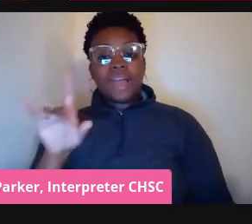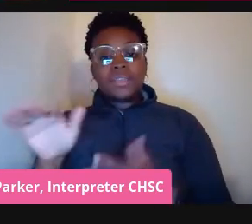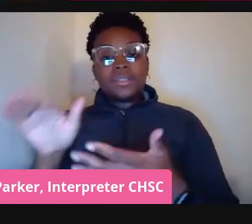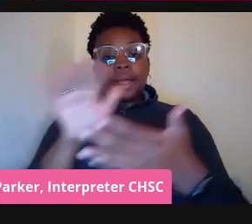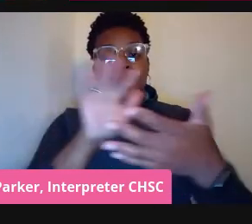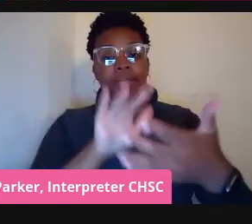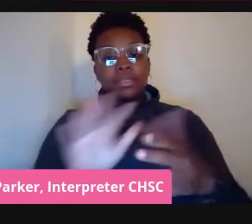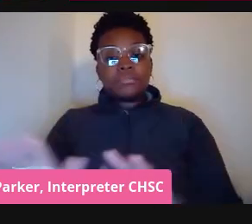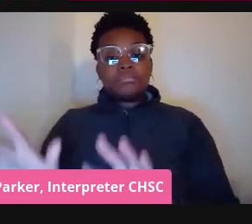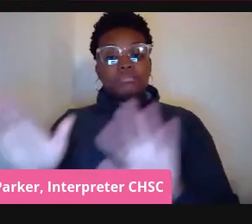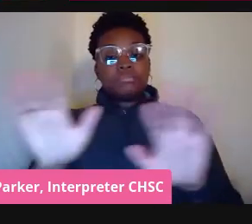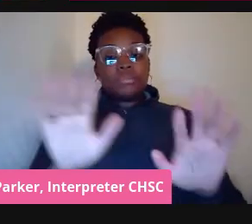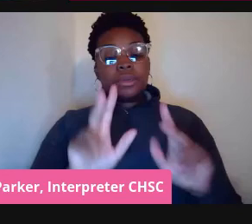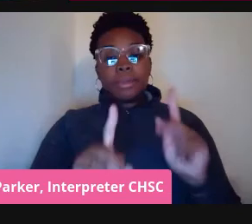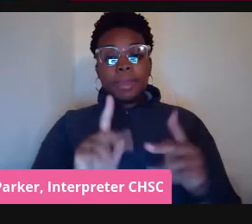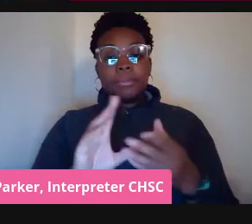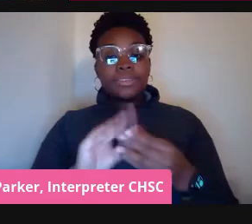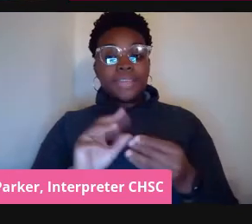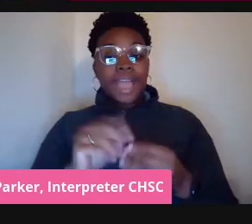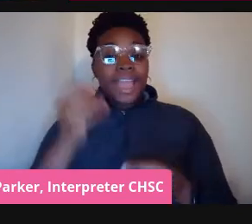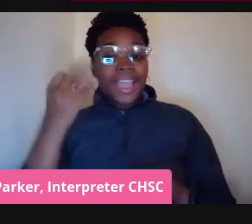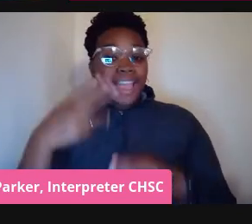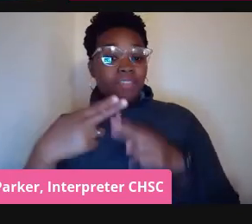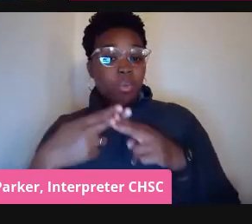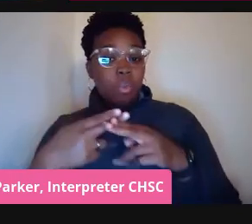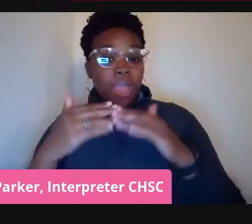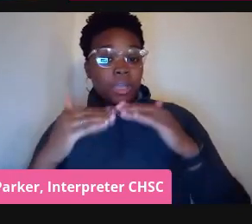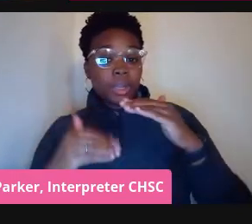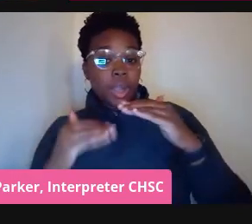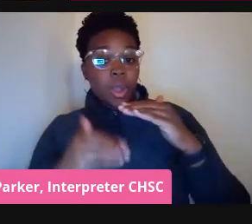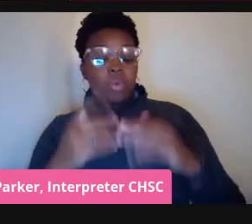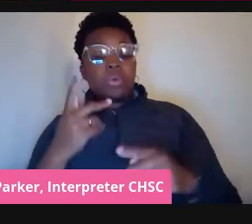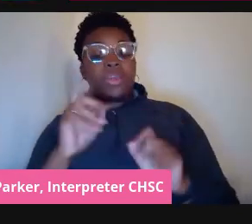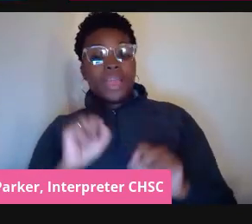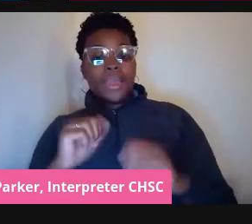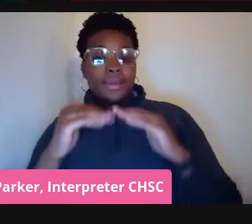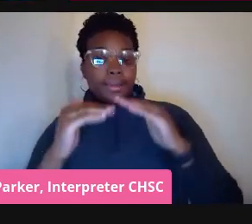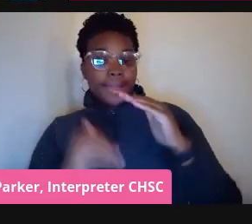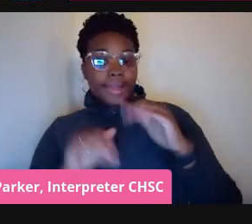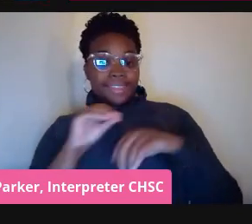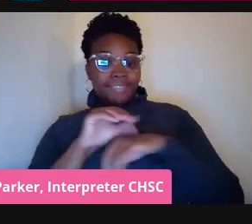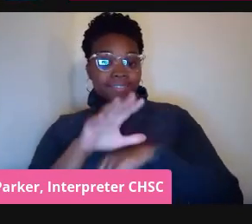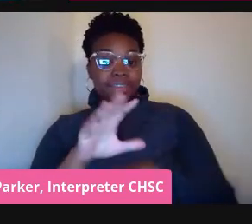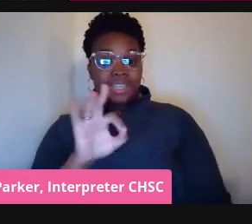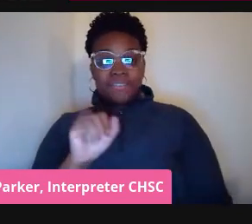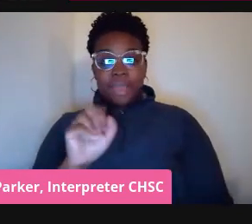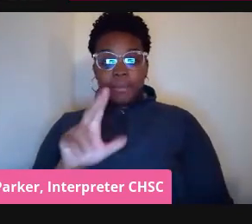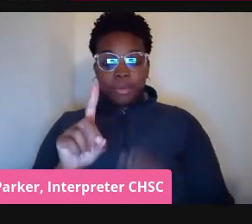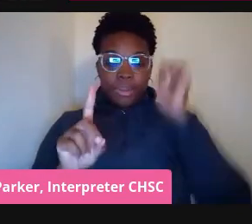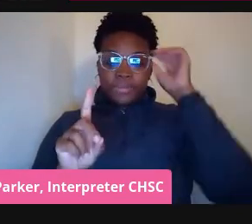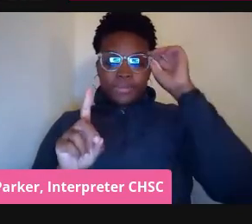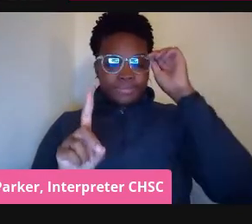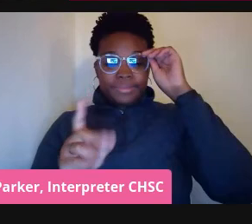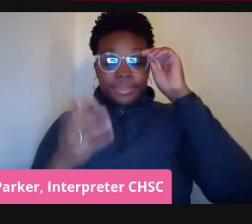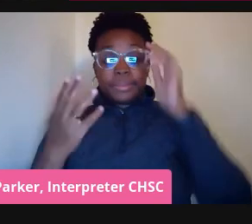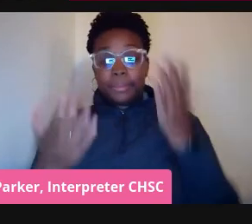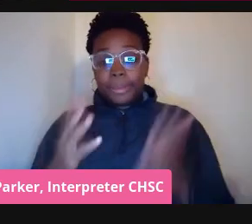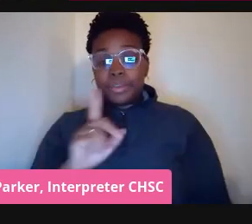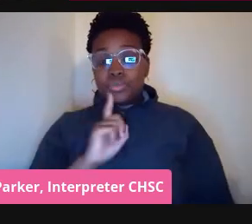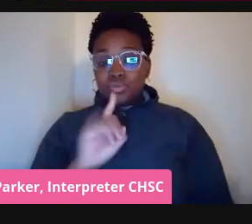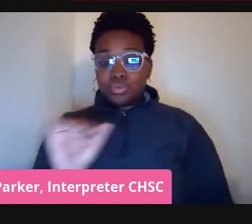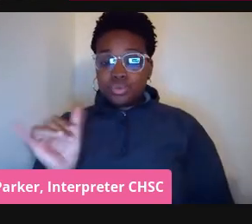people saying that if you keep your weight down, you could lessen the effects of the fibroids. And that may be true as well.